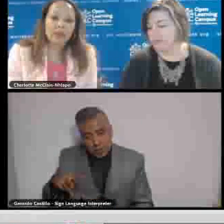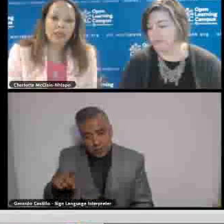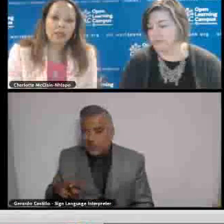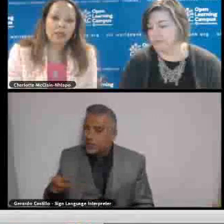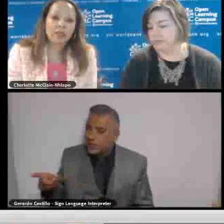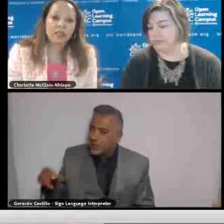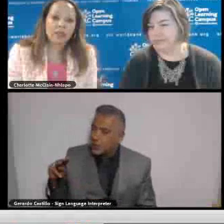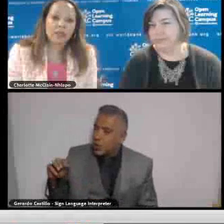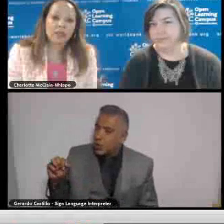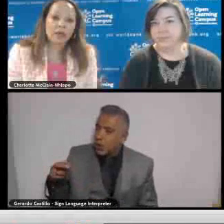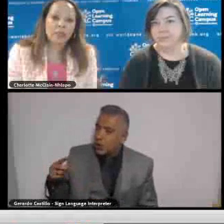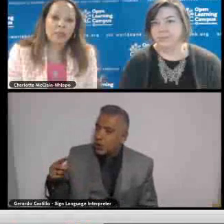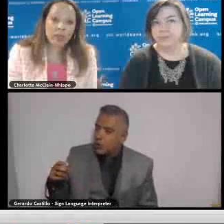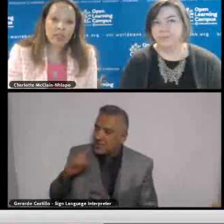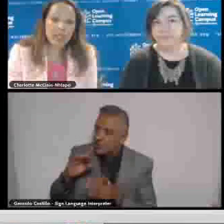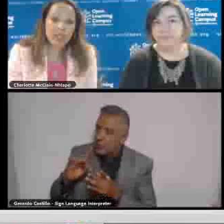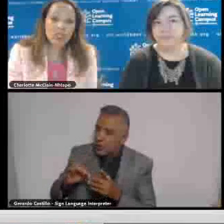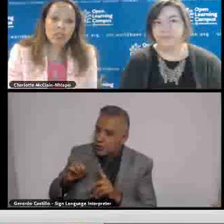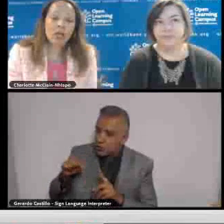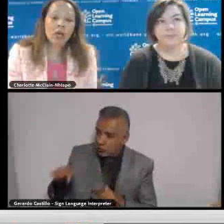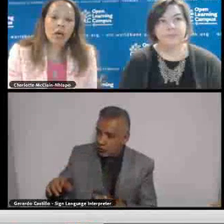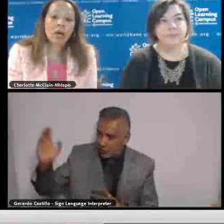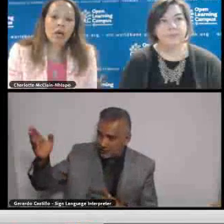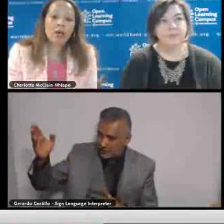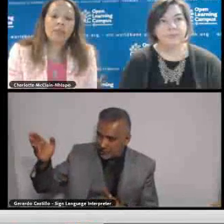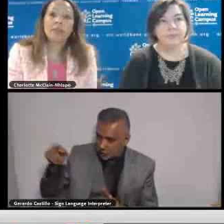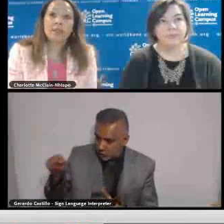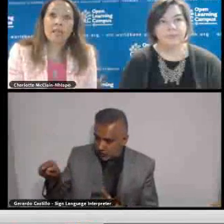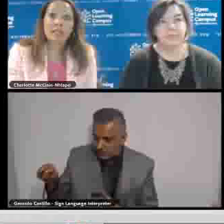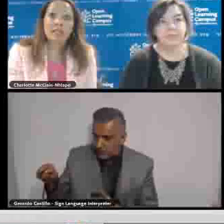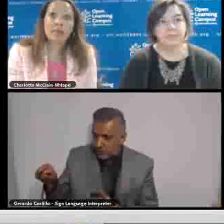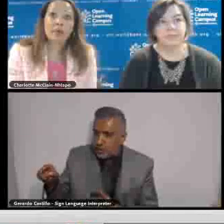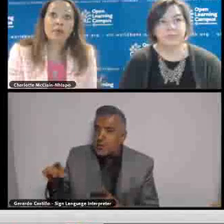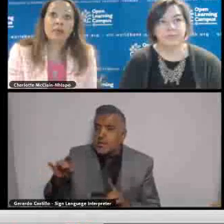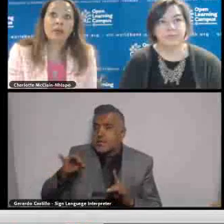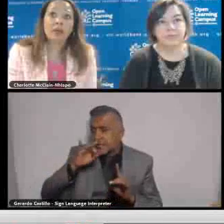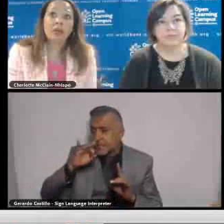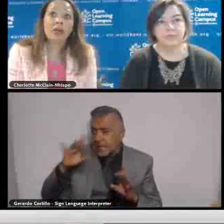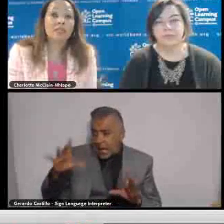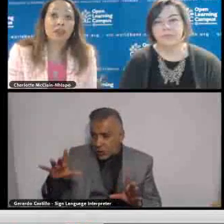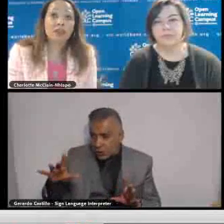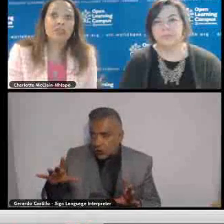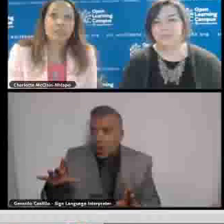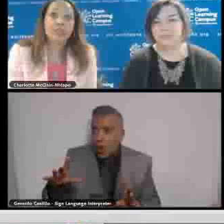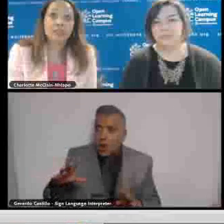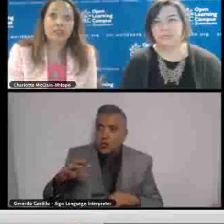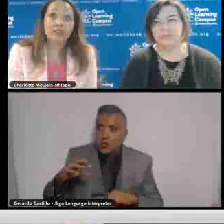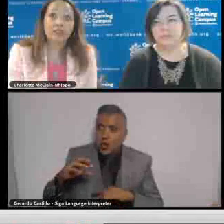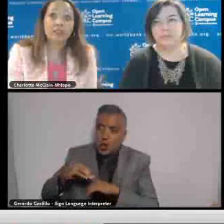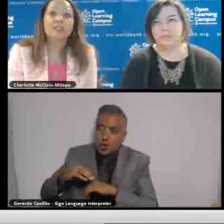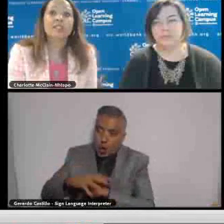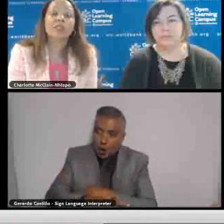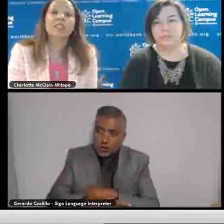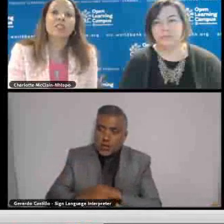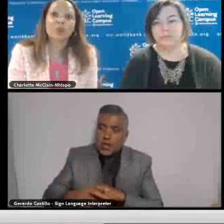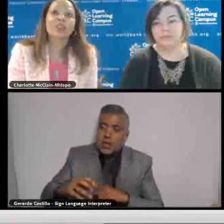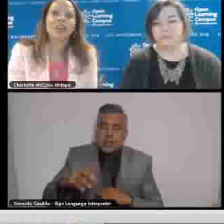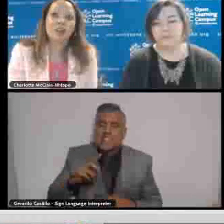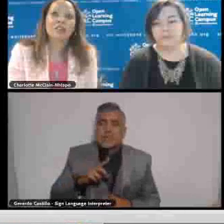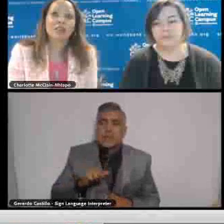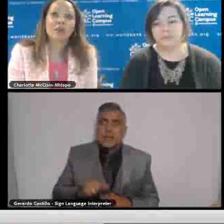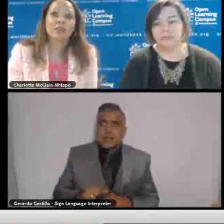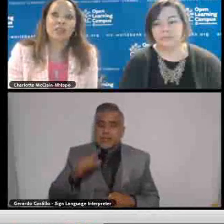her presentation, disasters are both a cause and a consequence or disability is both a cause